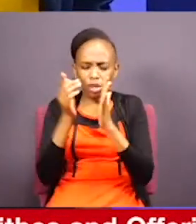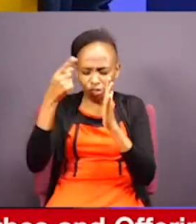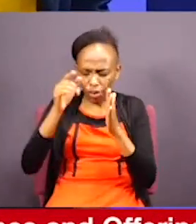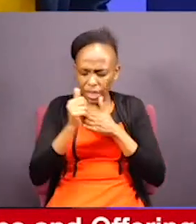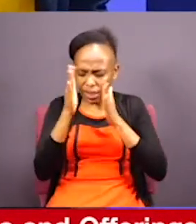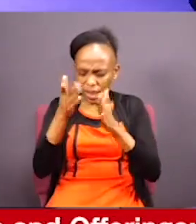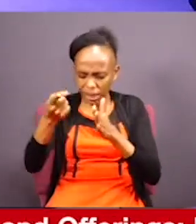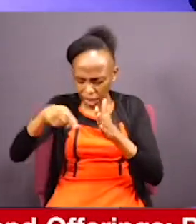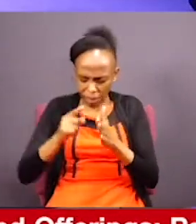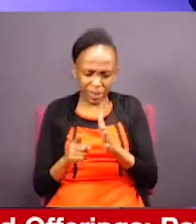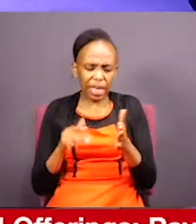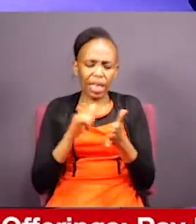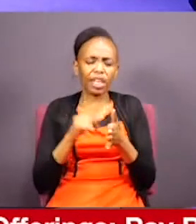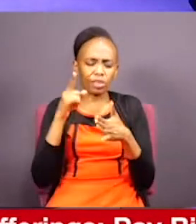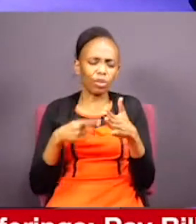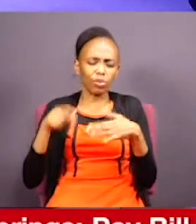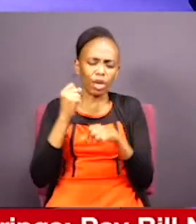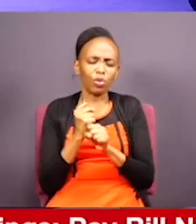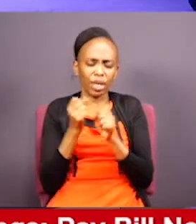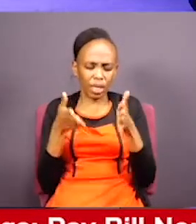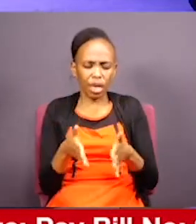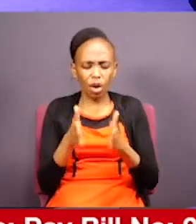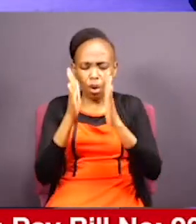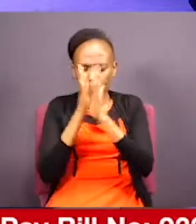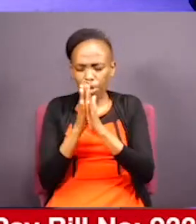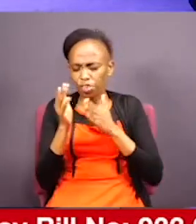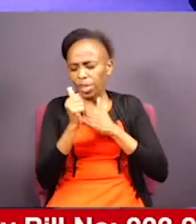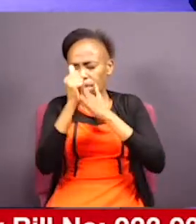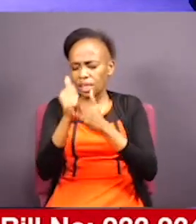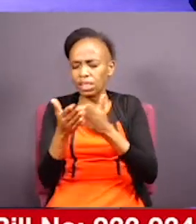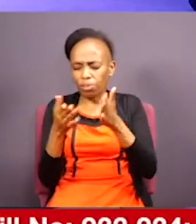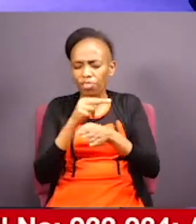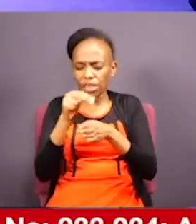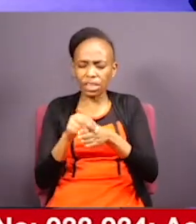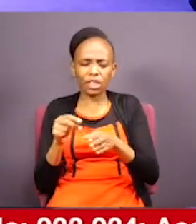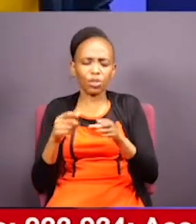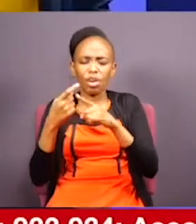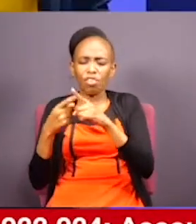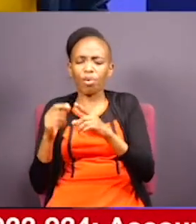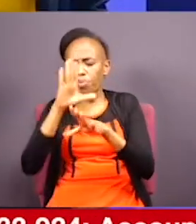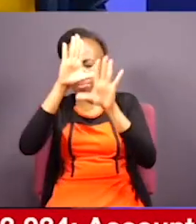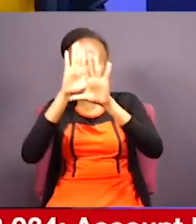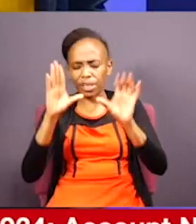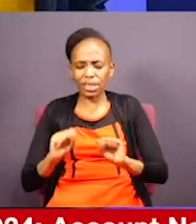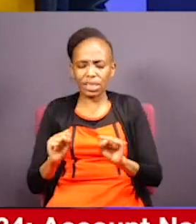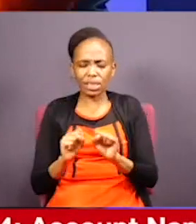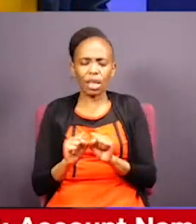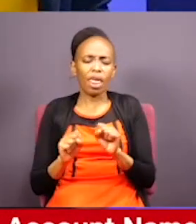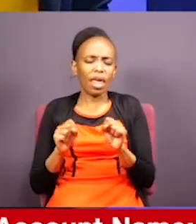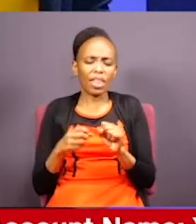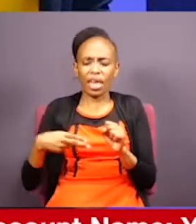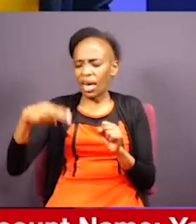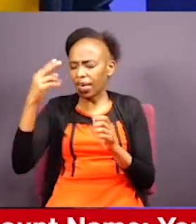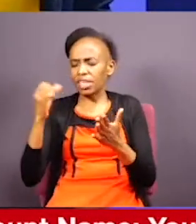as well. And that is what we are doing now, praying for the leadership of this nation, from the presidency, mighty Father, at the highest